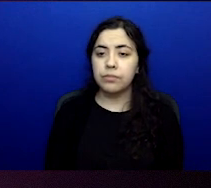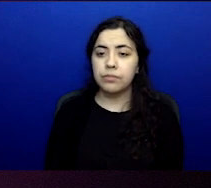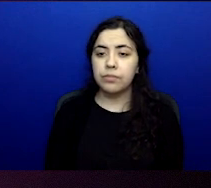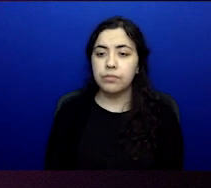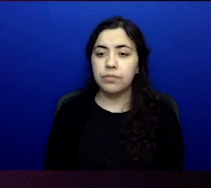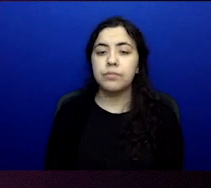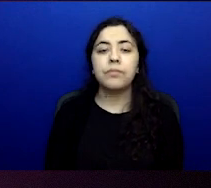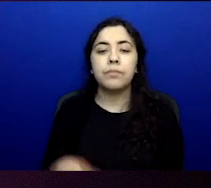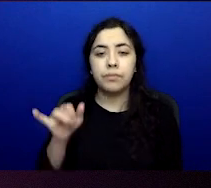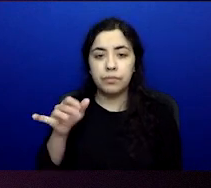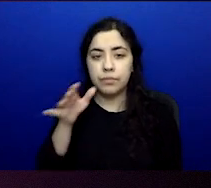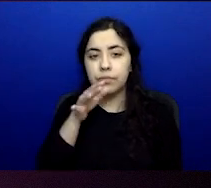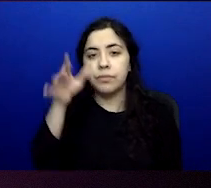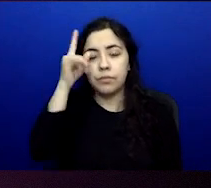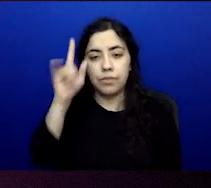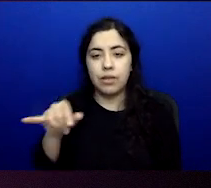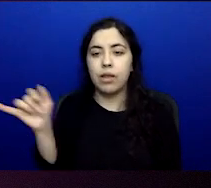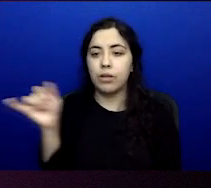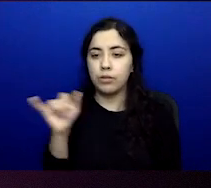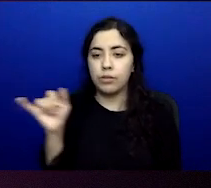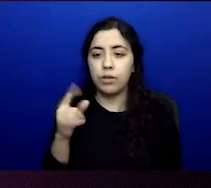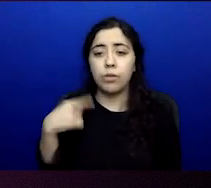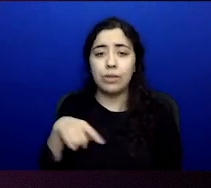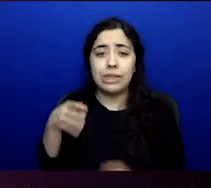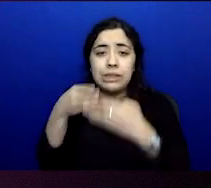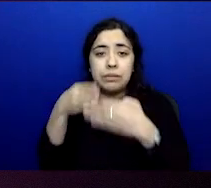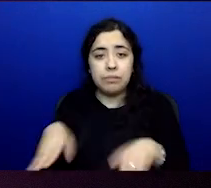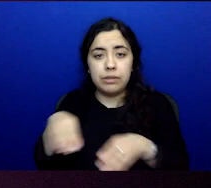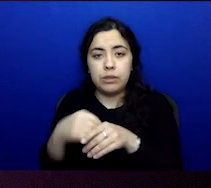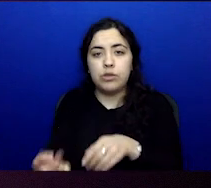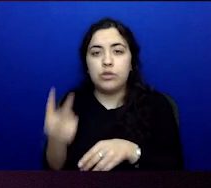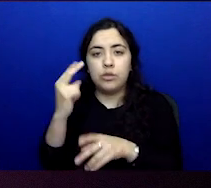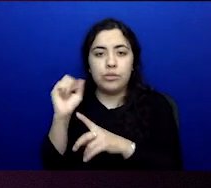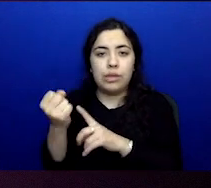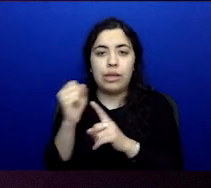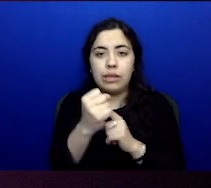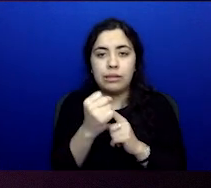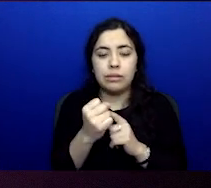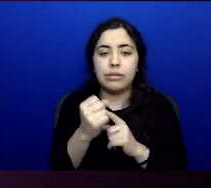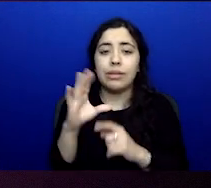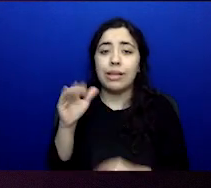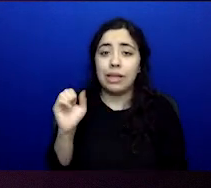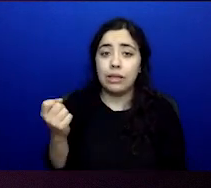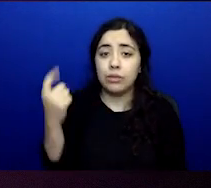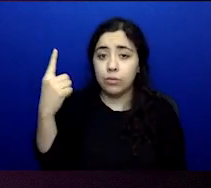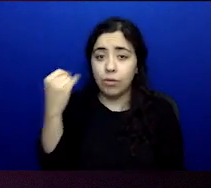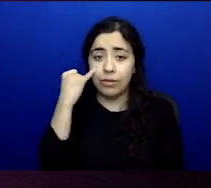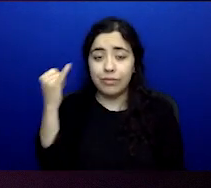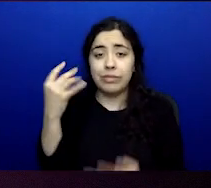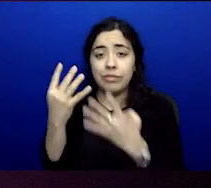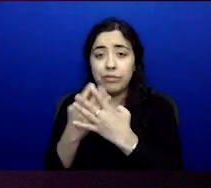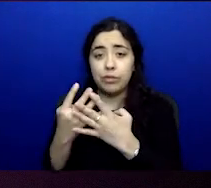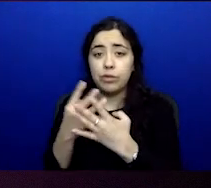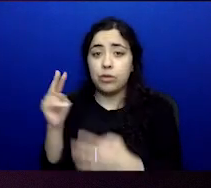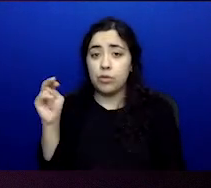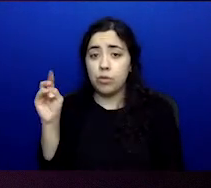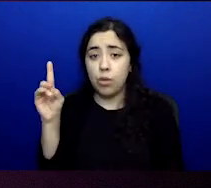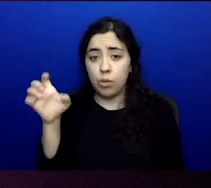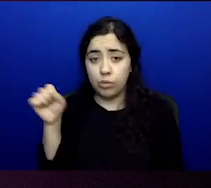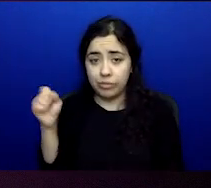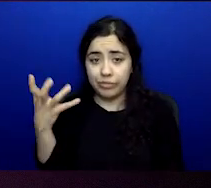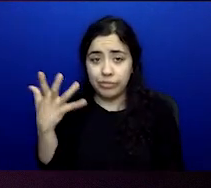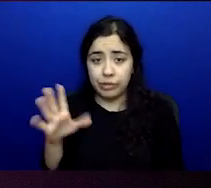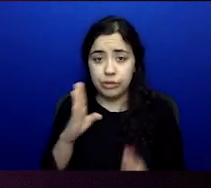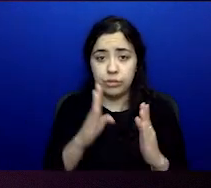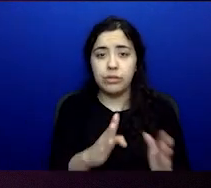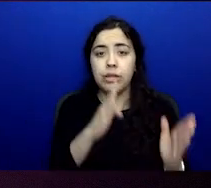the parents for those as well. So that we can split into 2 cases. So case 1, if it's a filtered node, and then we will have